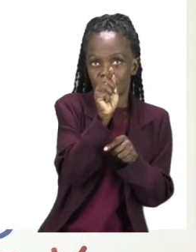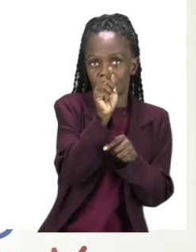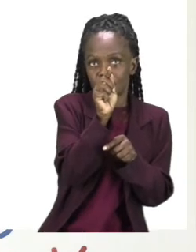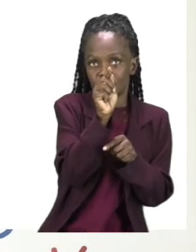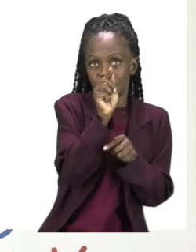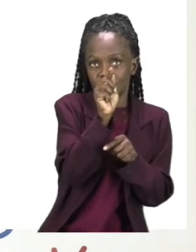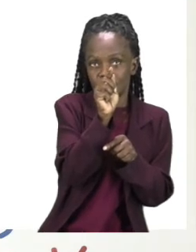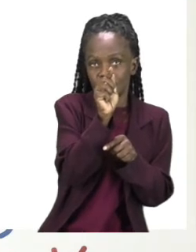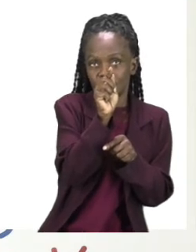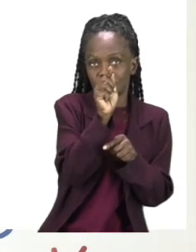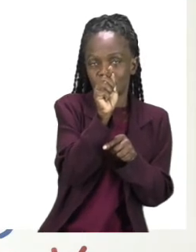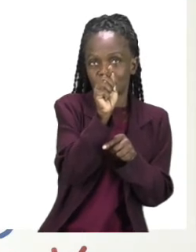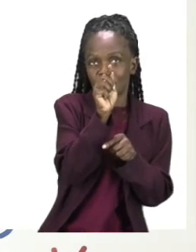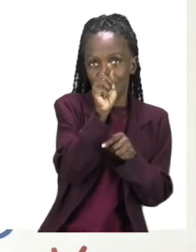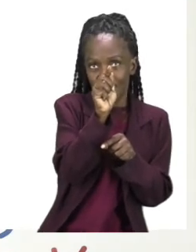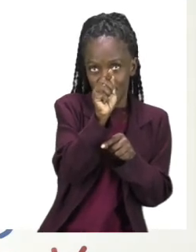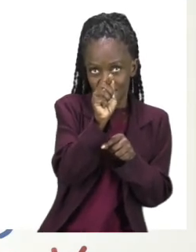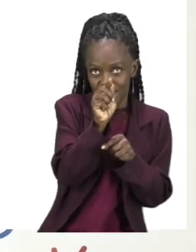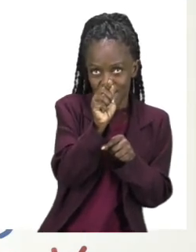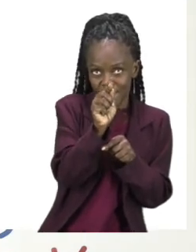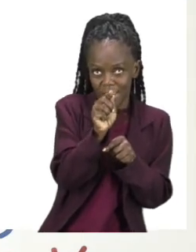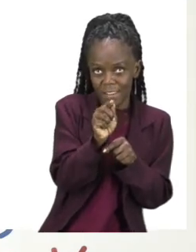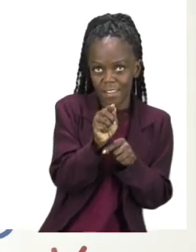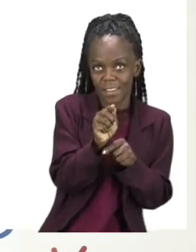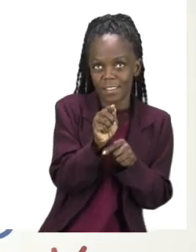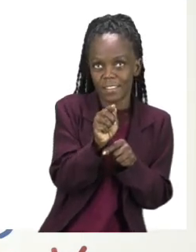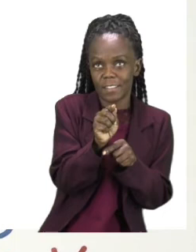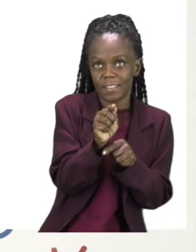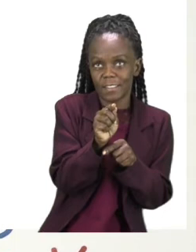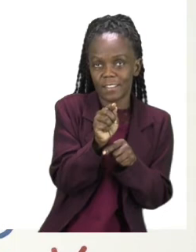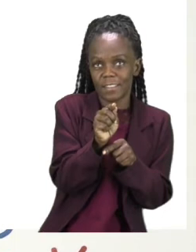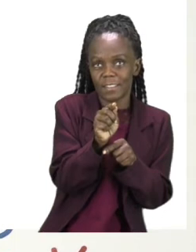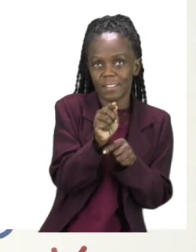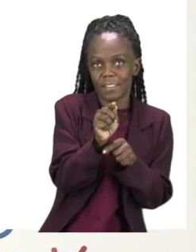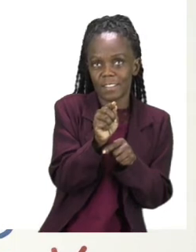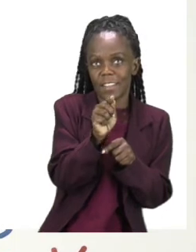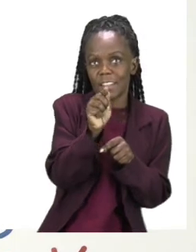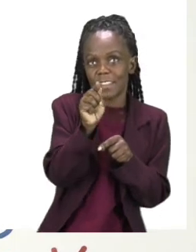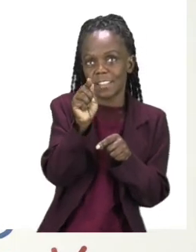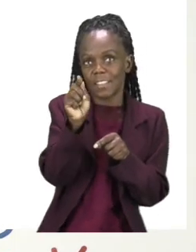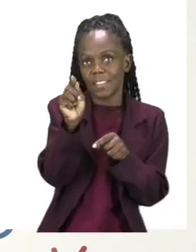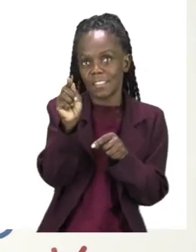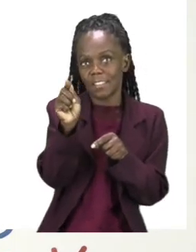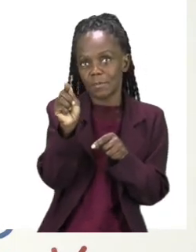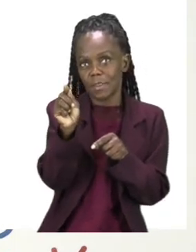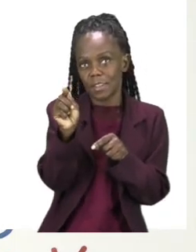first his cap, his cap, then his face and neck, and then